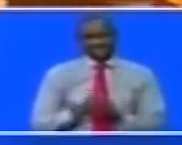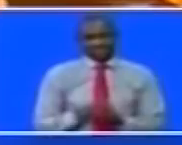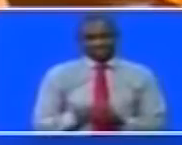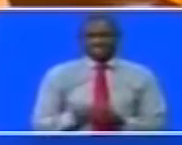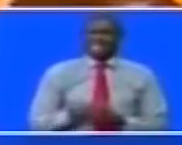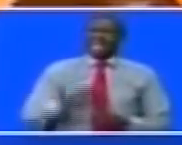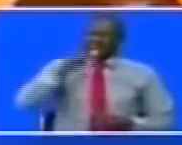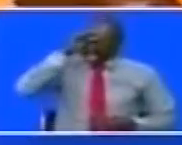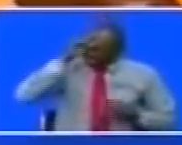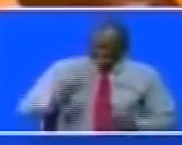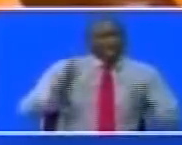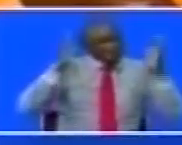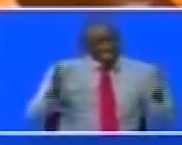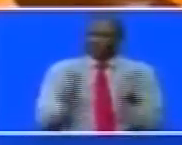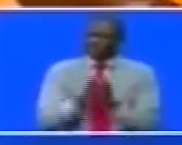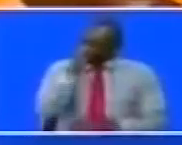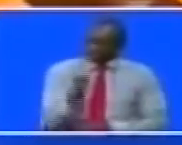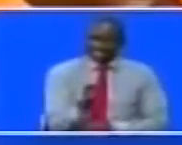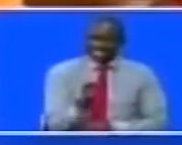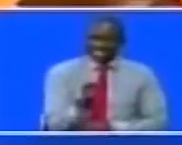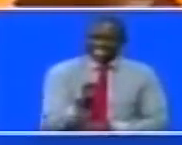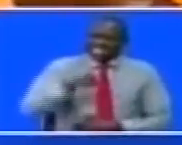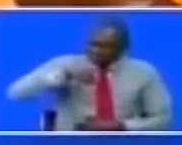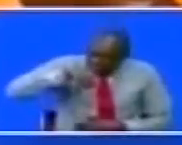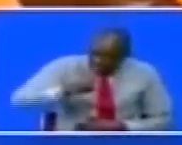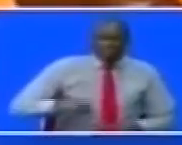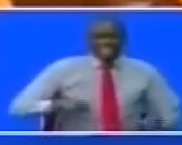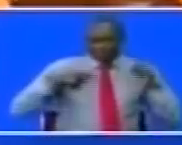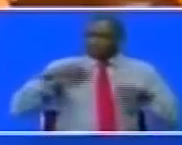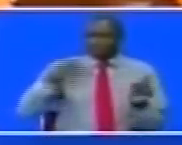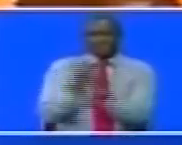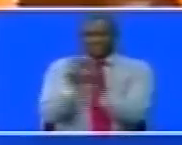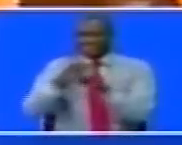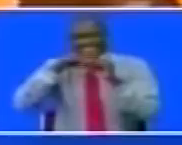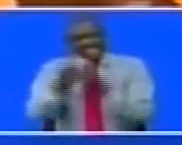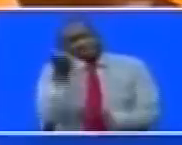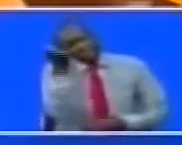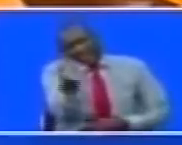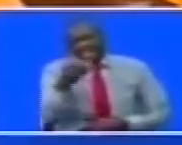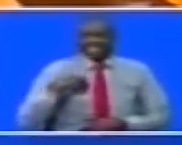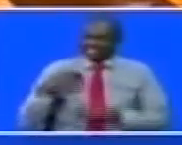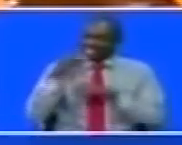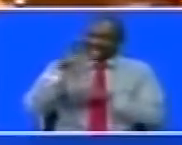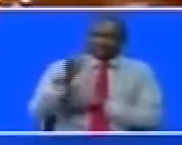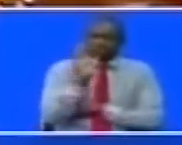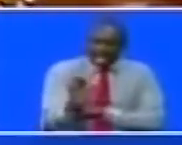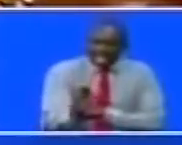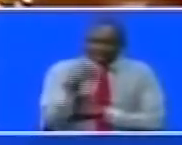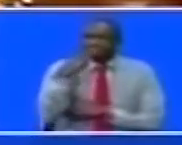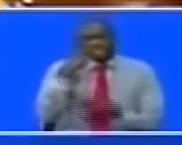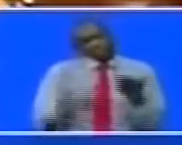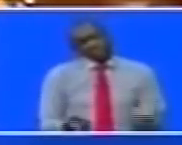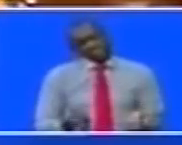governor in a cosmopolitan county like Kiambu, is he trying to tell